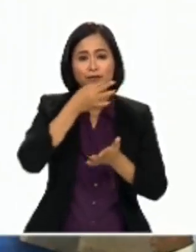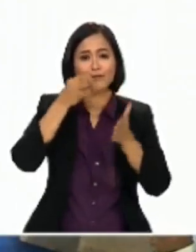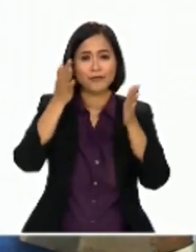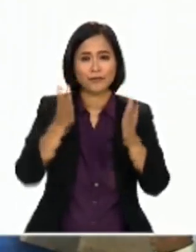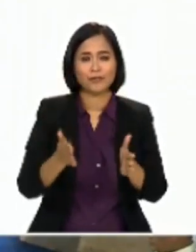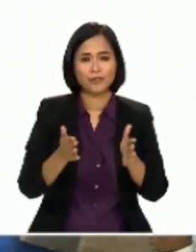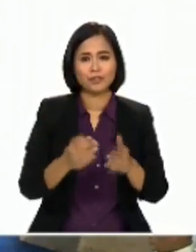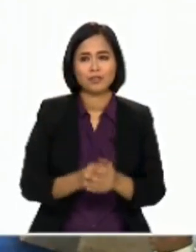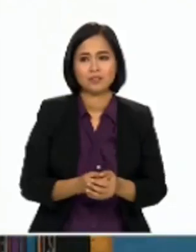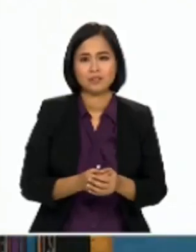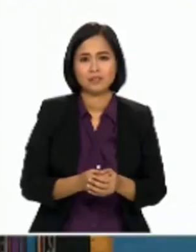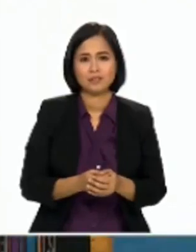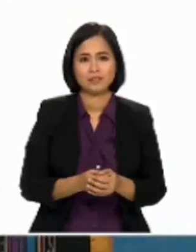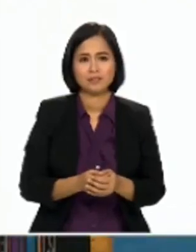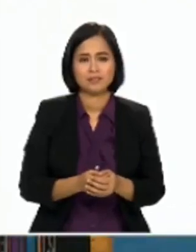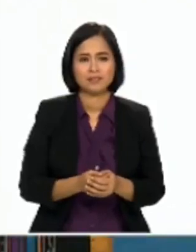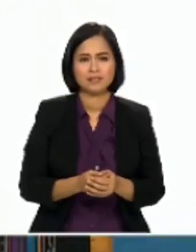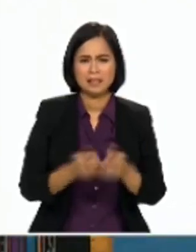wala.